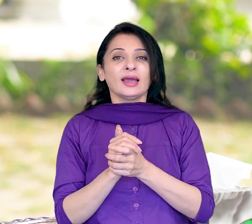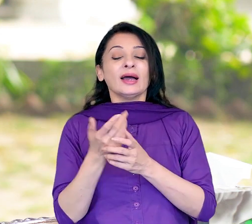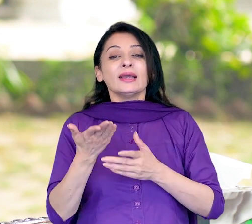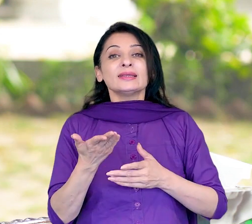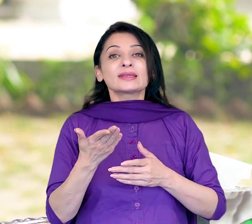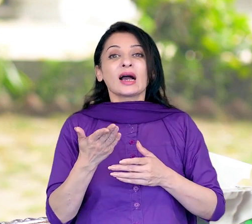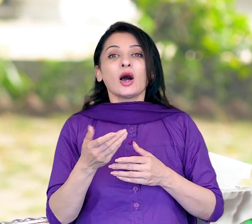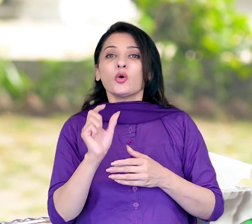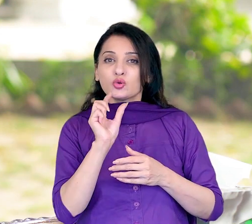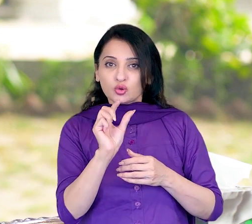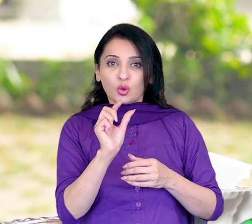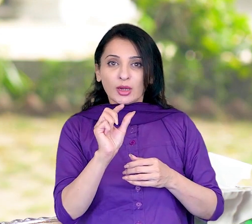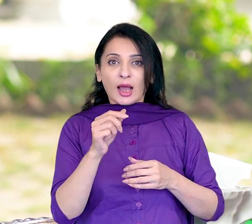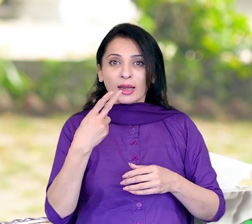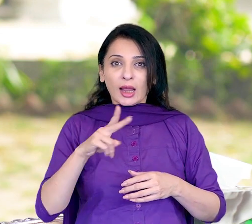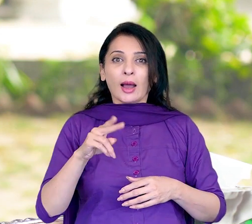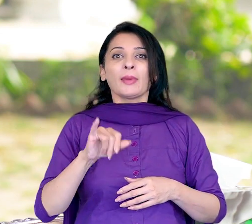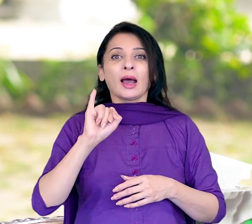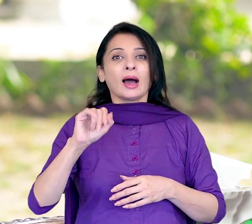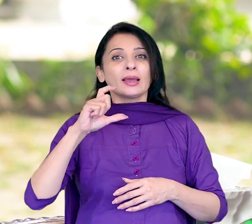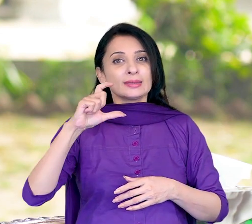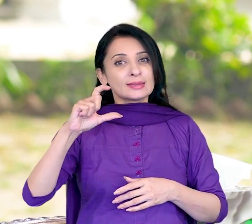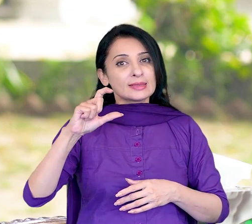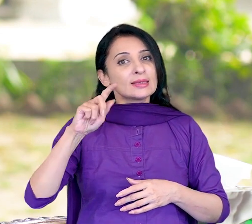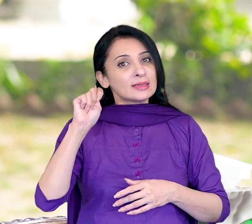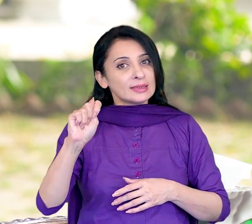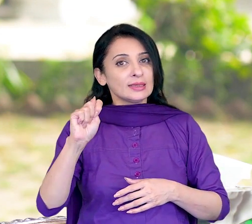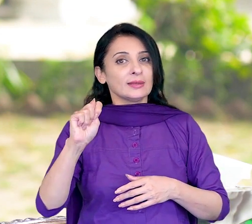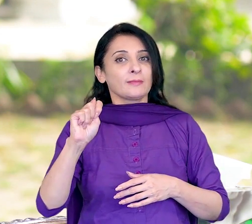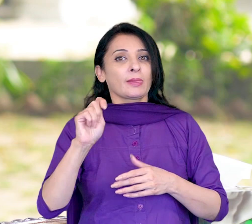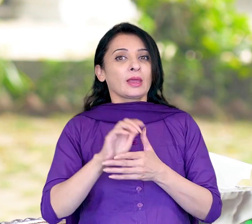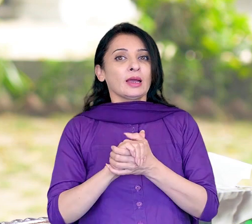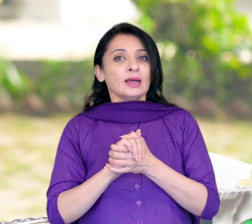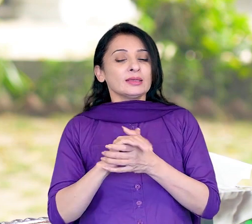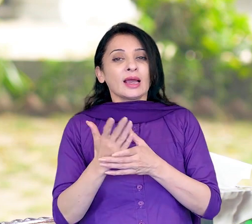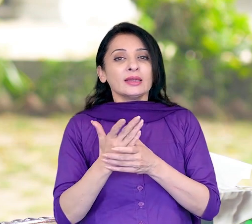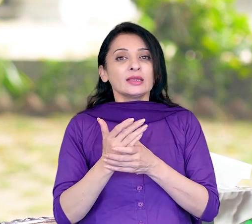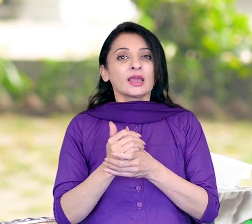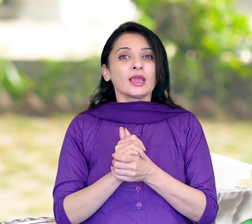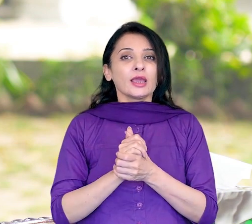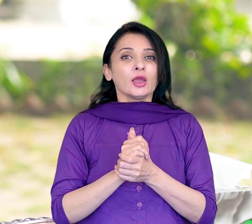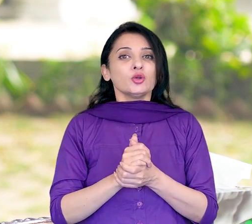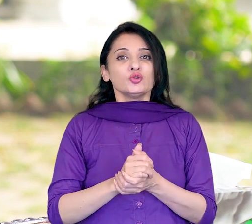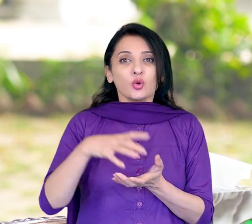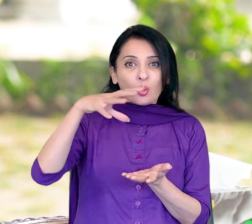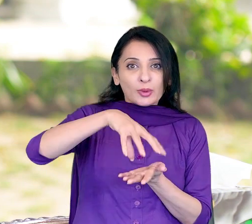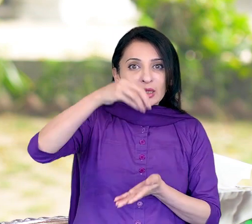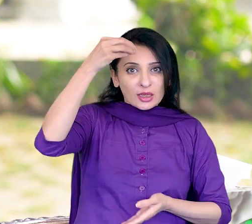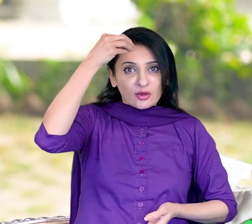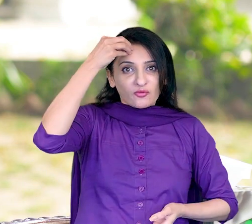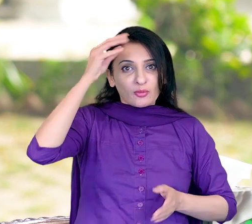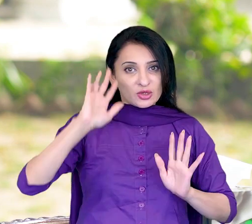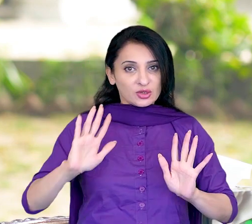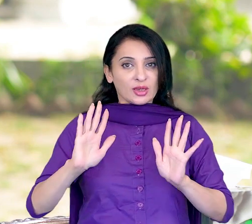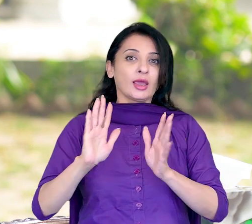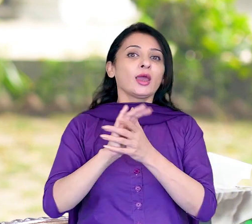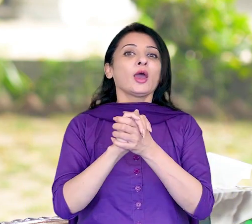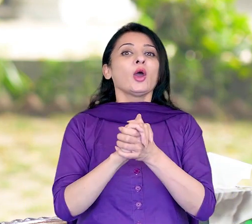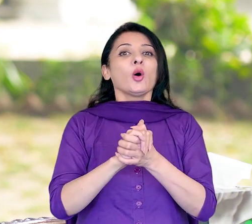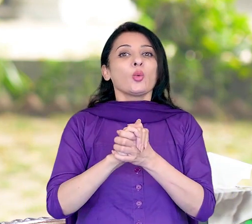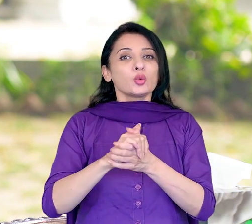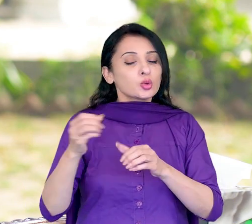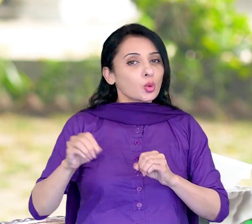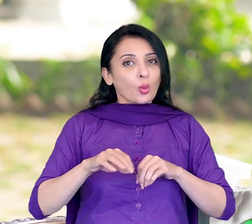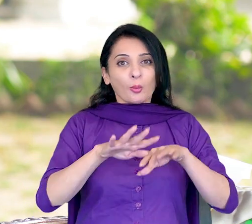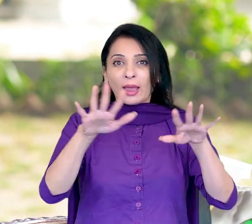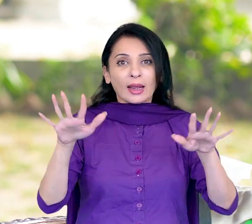of a word called ICT, which is Information Communication Technology. Now, the